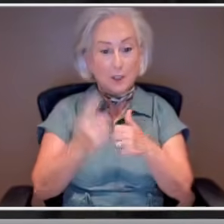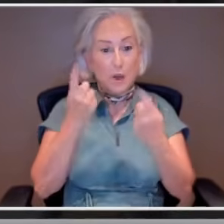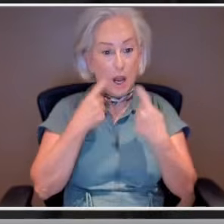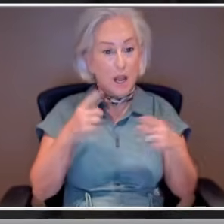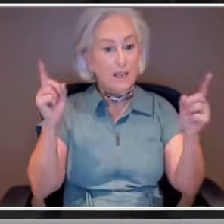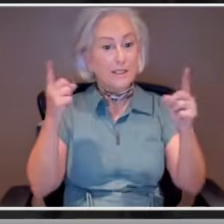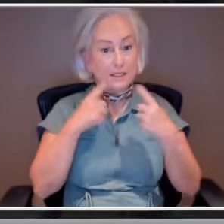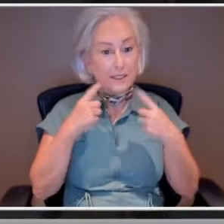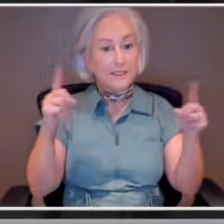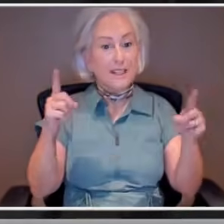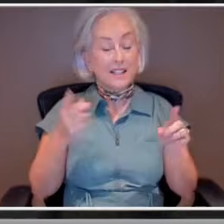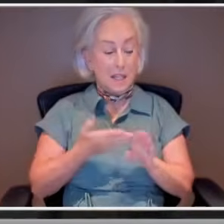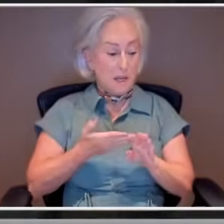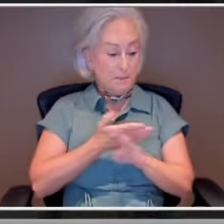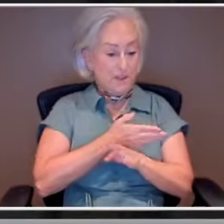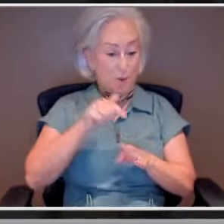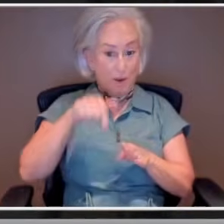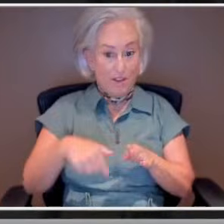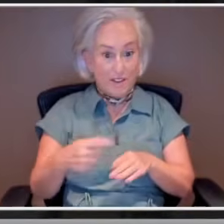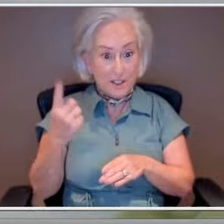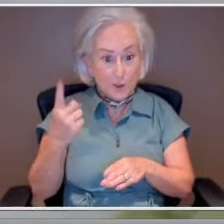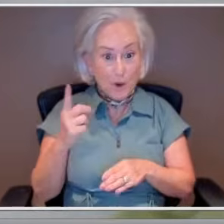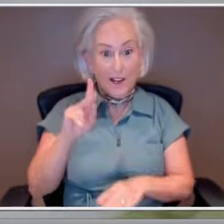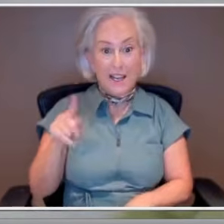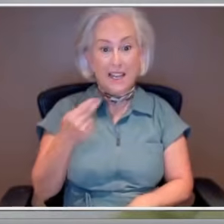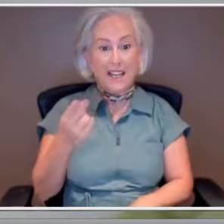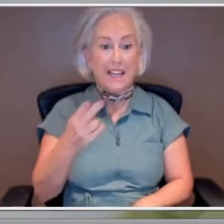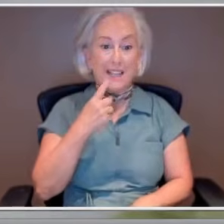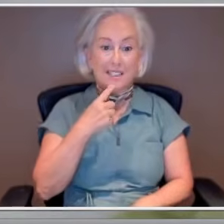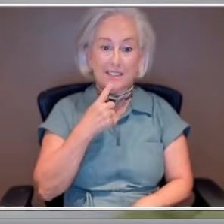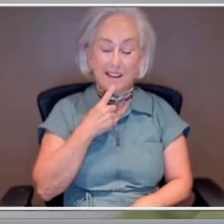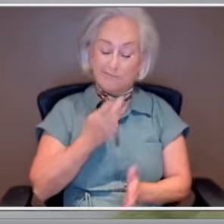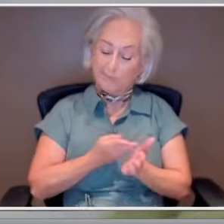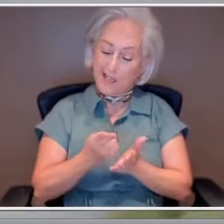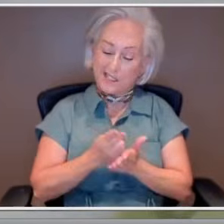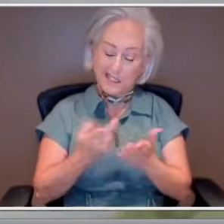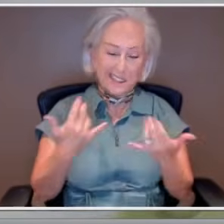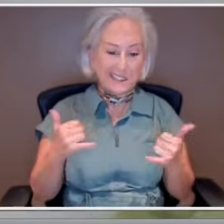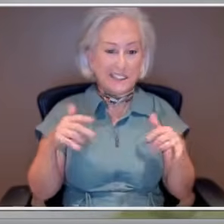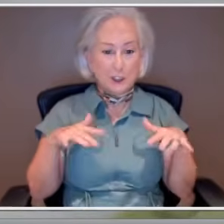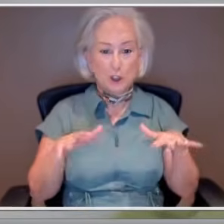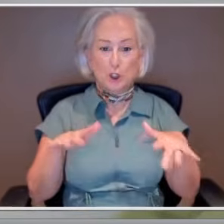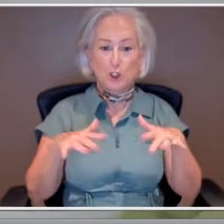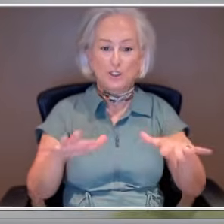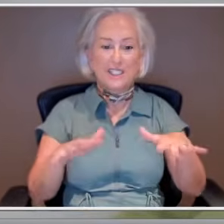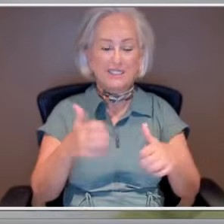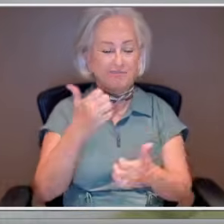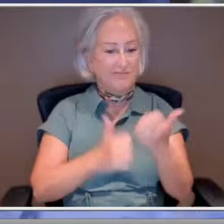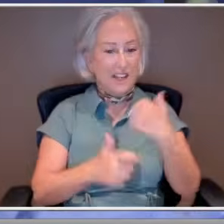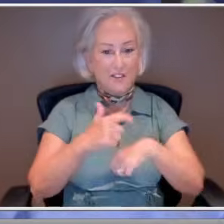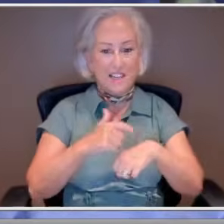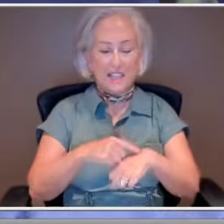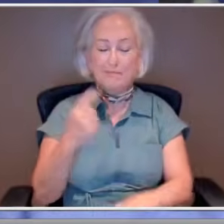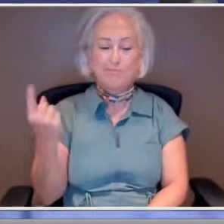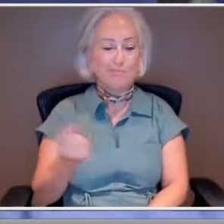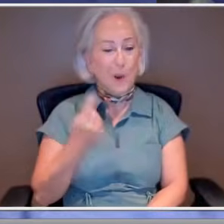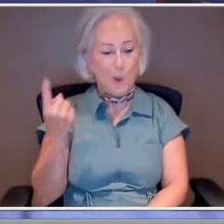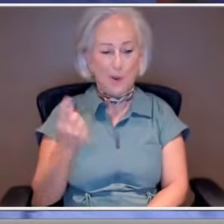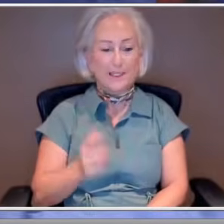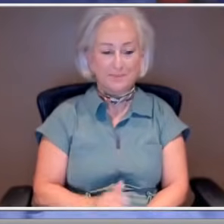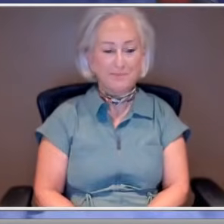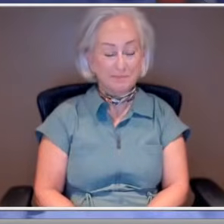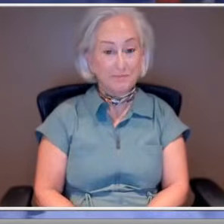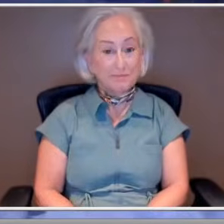confided that if he's being honest, he's still nervous. Every time I'm always nervous. I've always been nervous. And who wouldn't be? But he knows